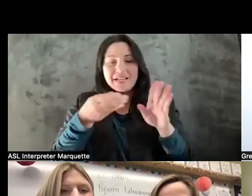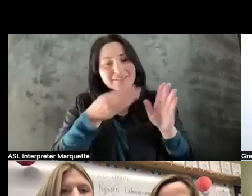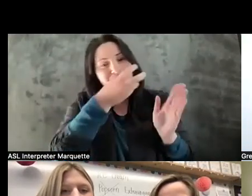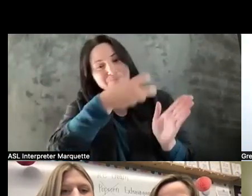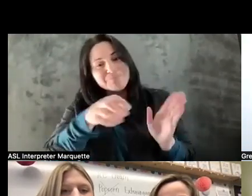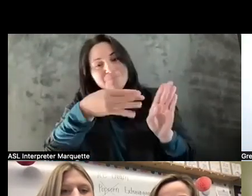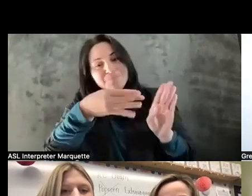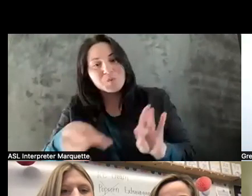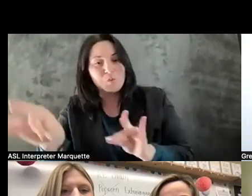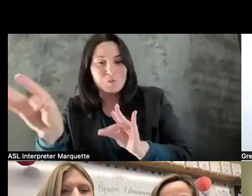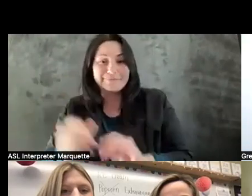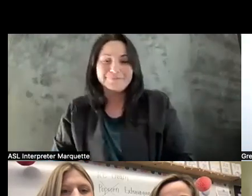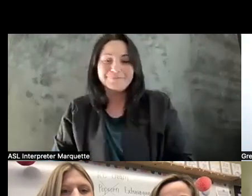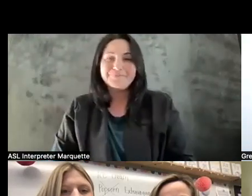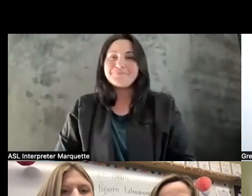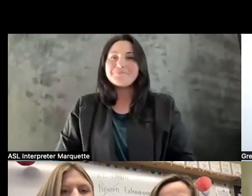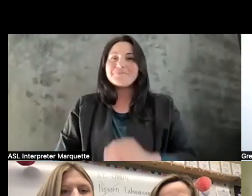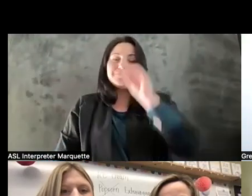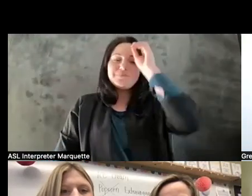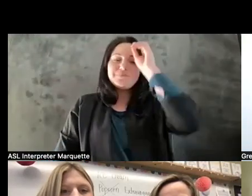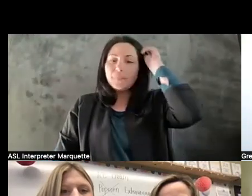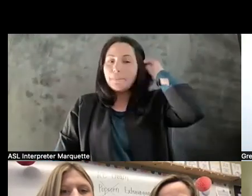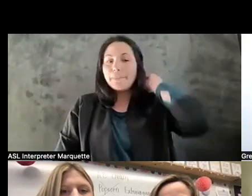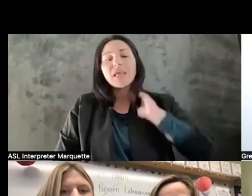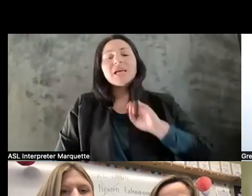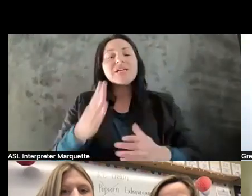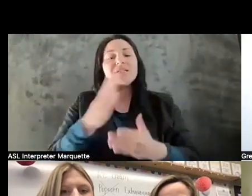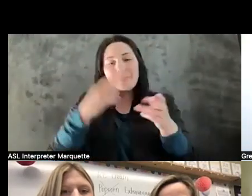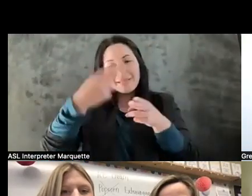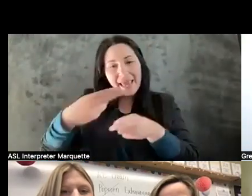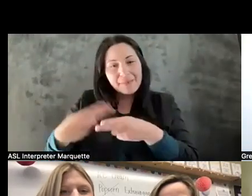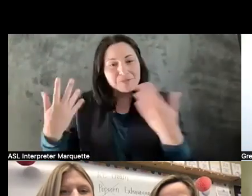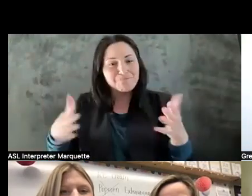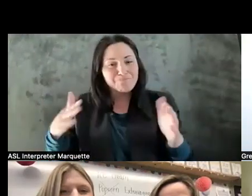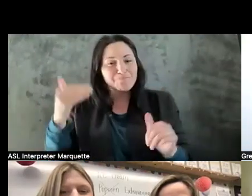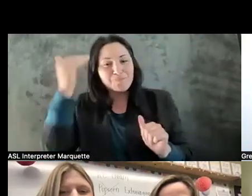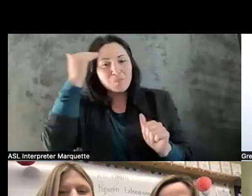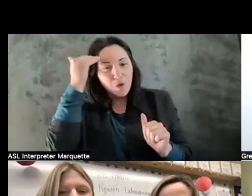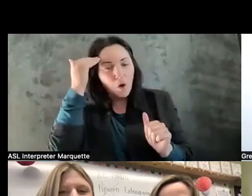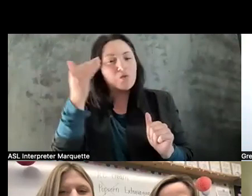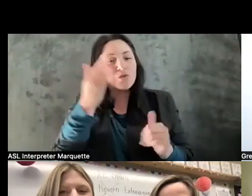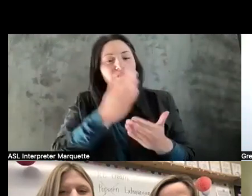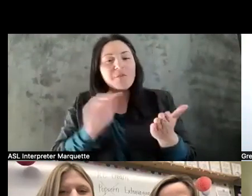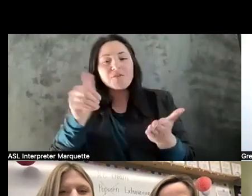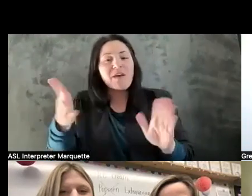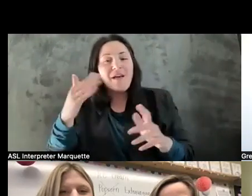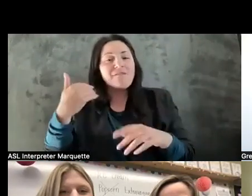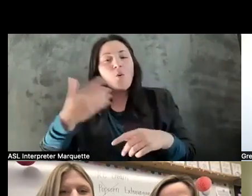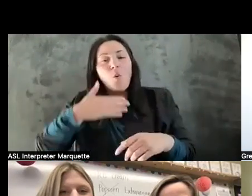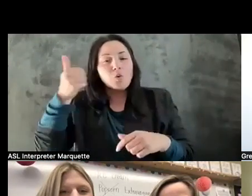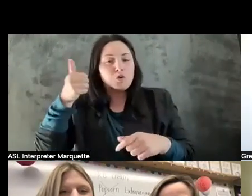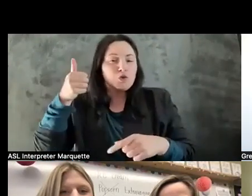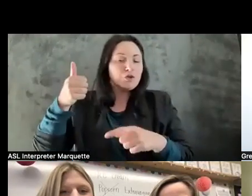transition for your students. I recognize some names already, so I know some of you already have students here at